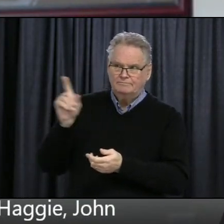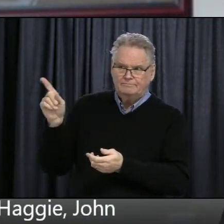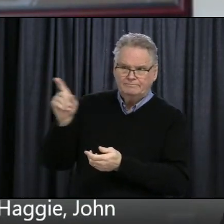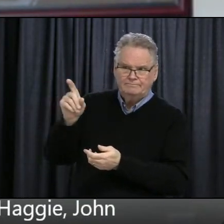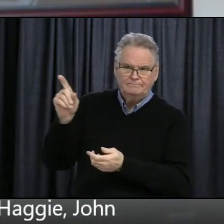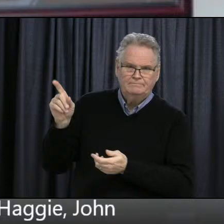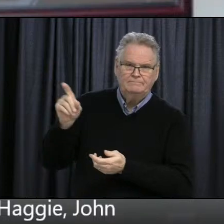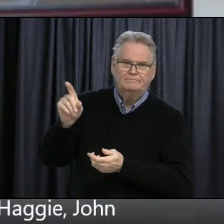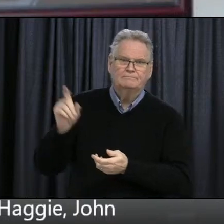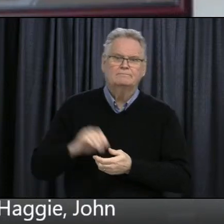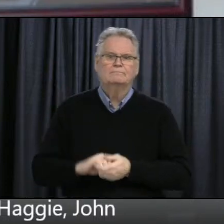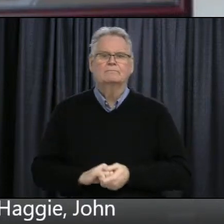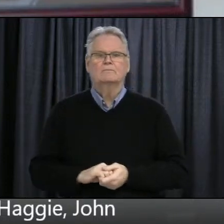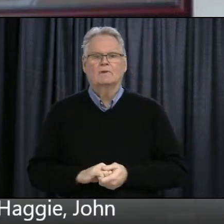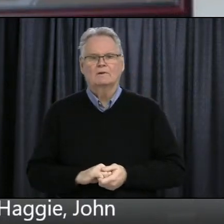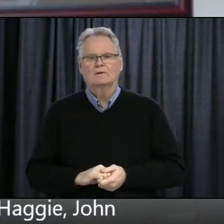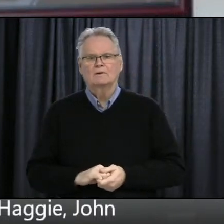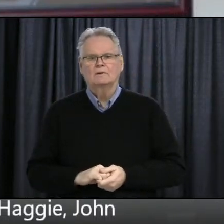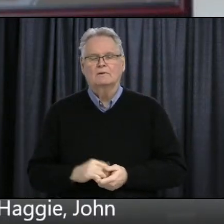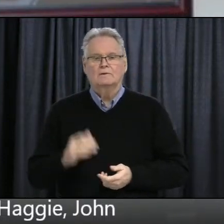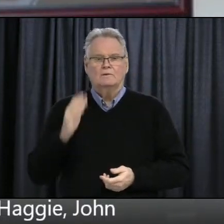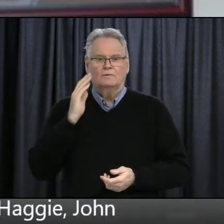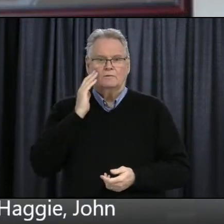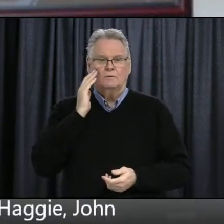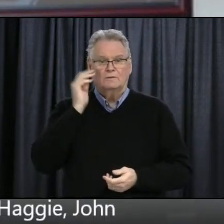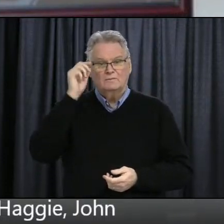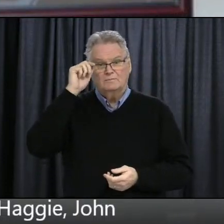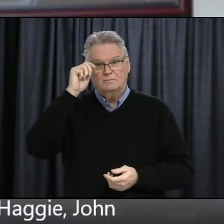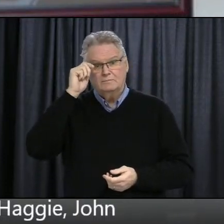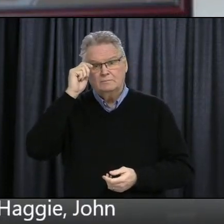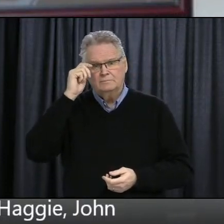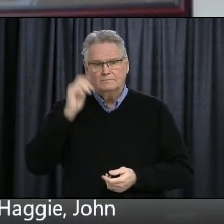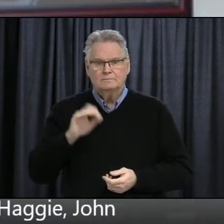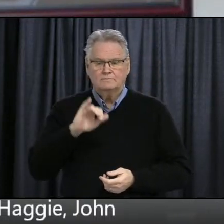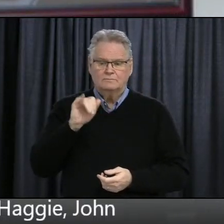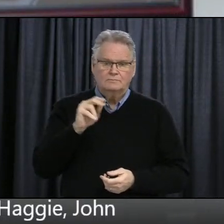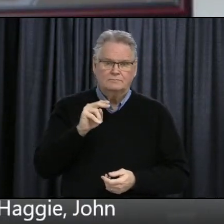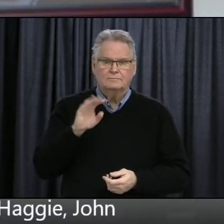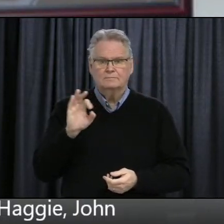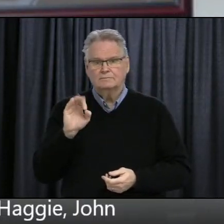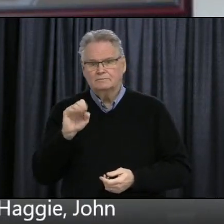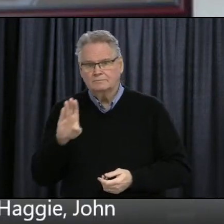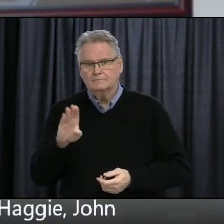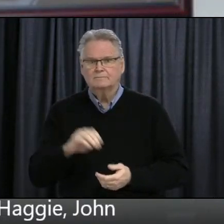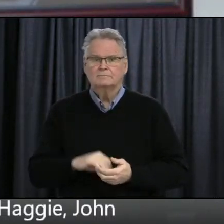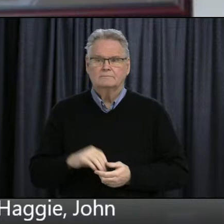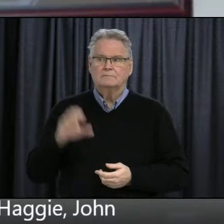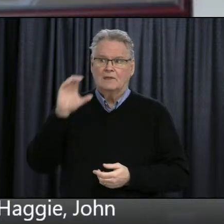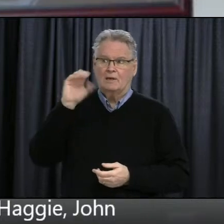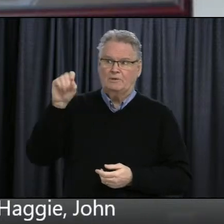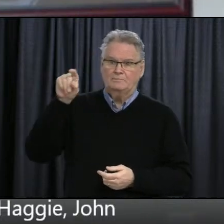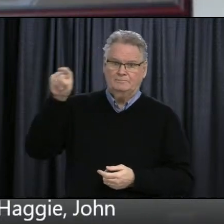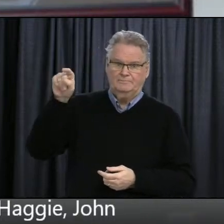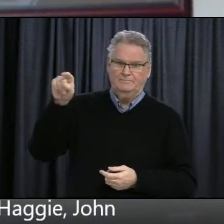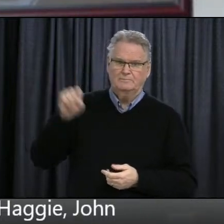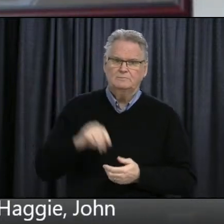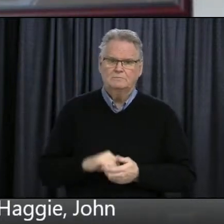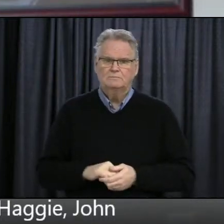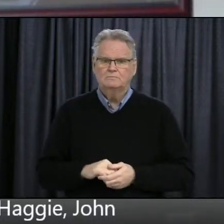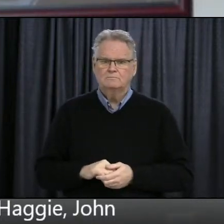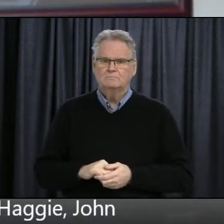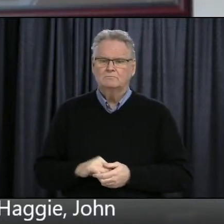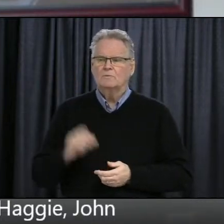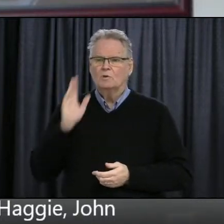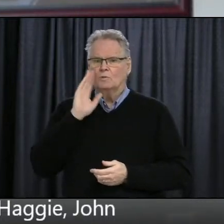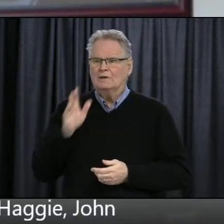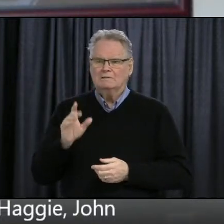shortcomings of the last little while from the manufacturers are not only made up but exceeded as they have promised. We will try our very best